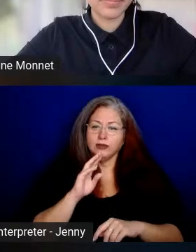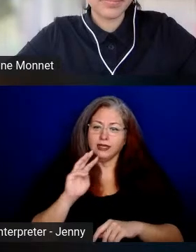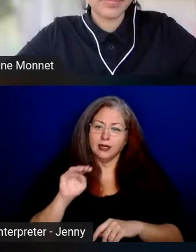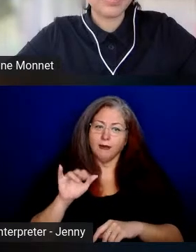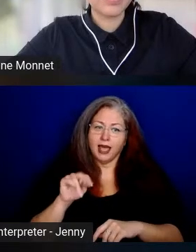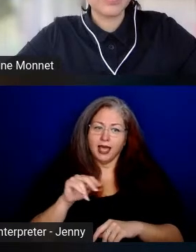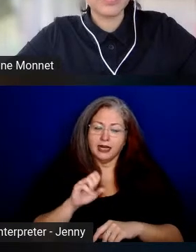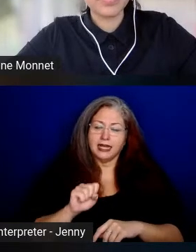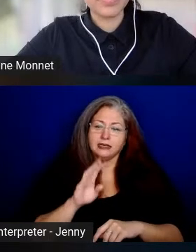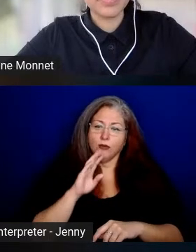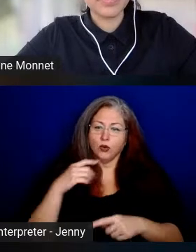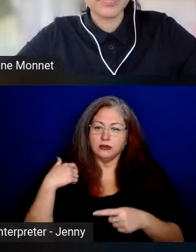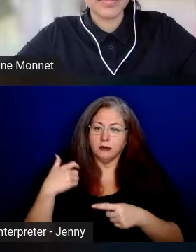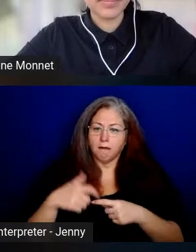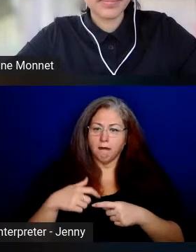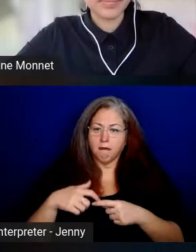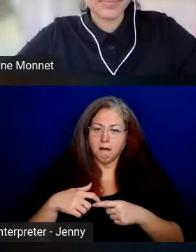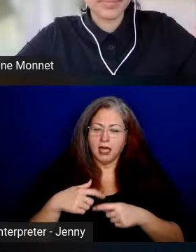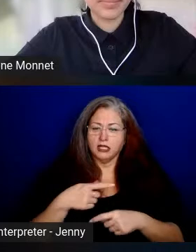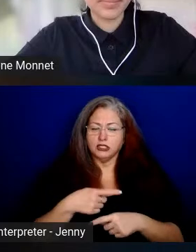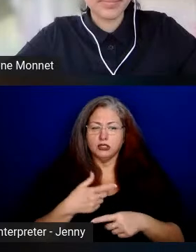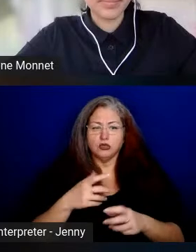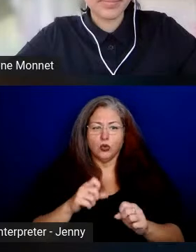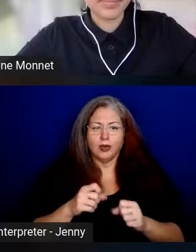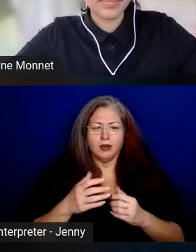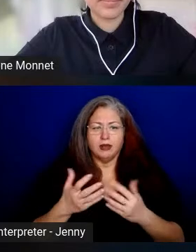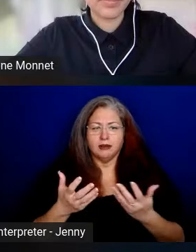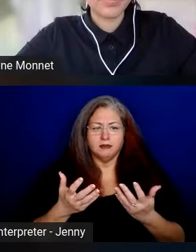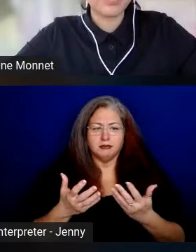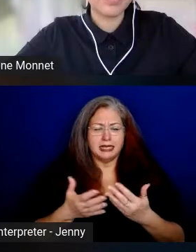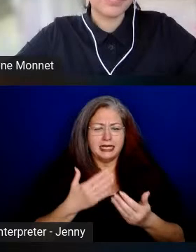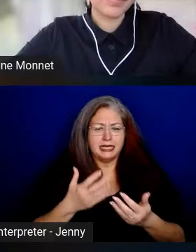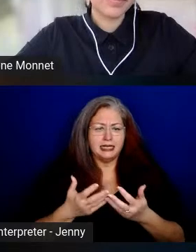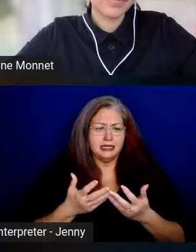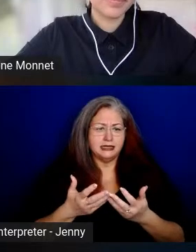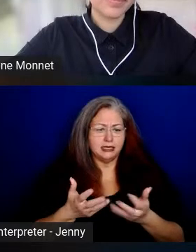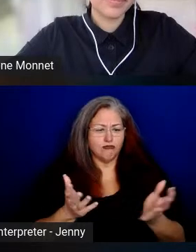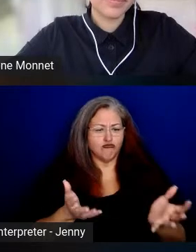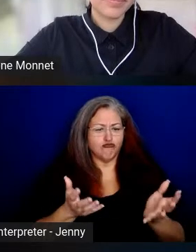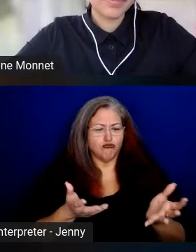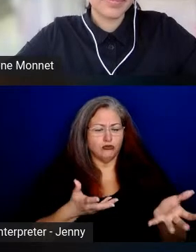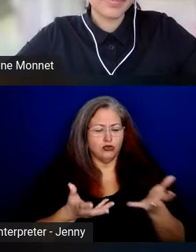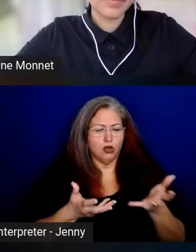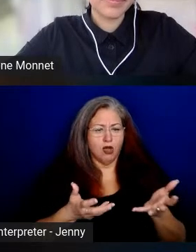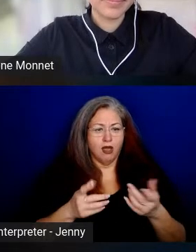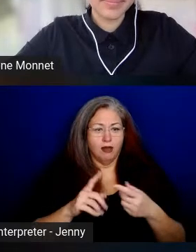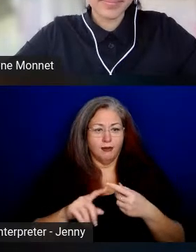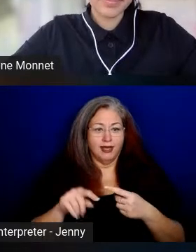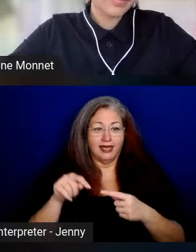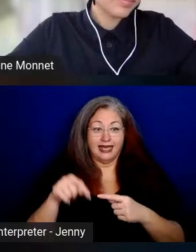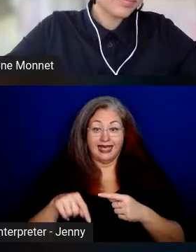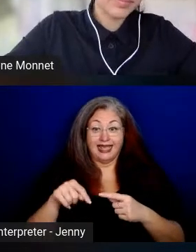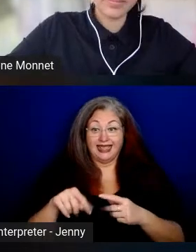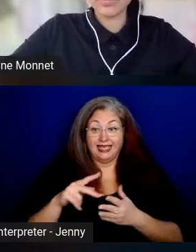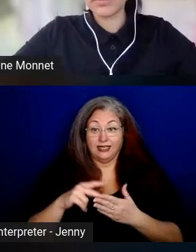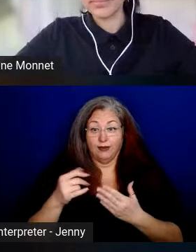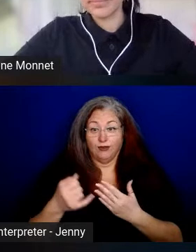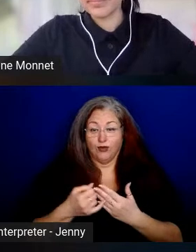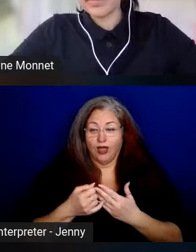spoke Spanish, so it was very easy to communicate, but yeah, this project